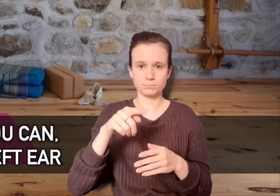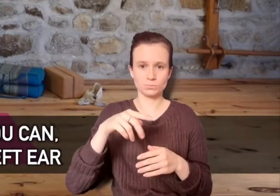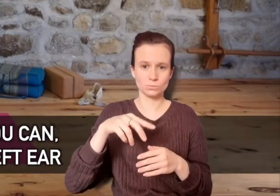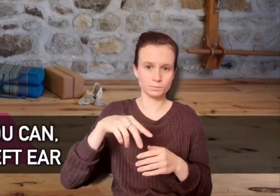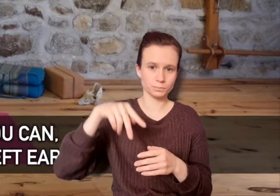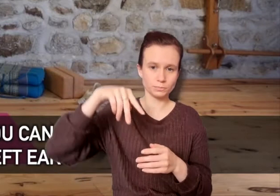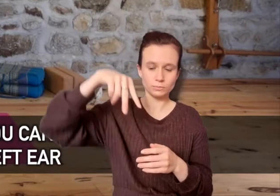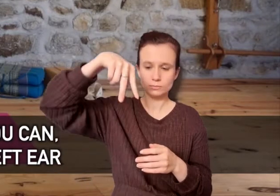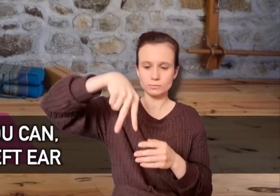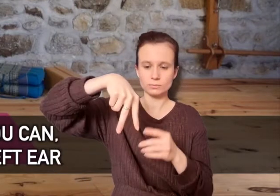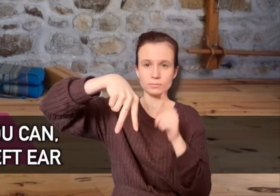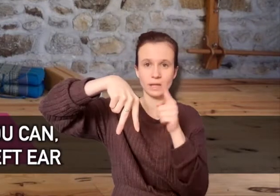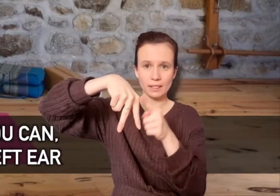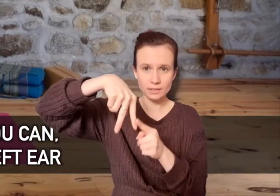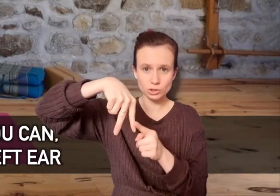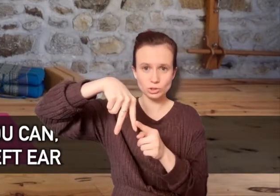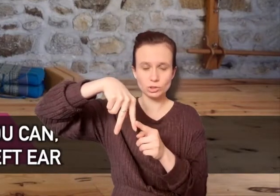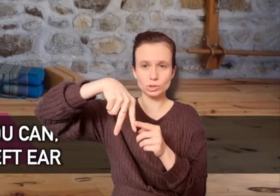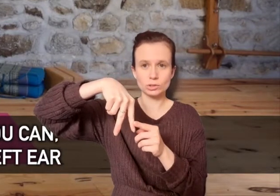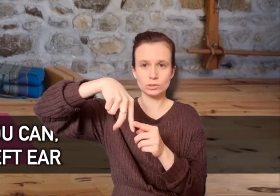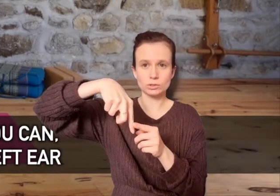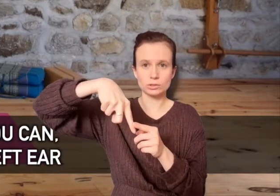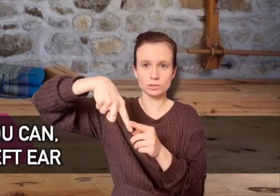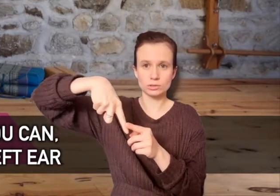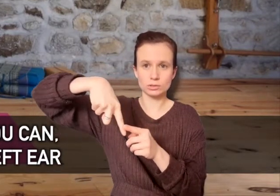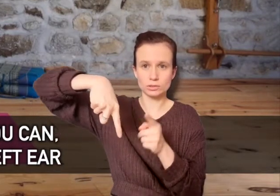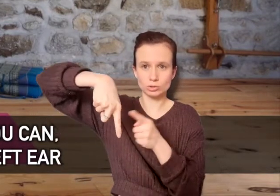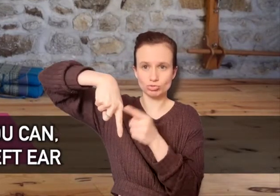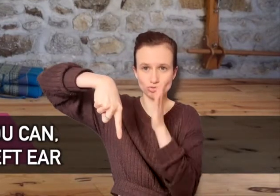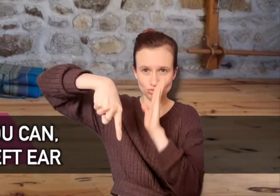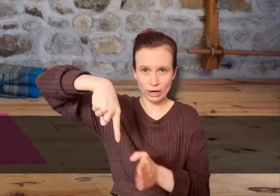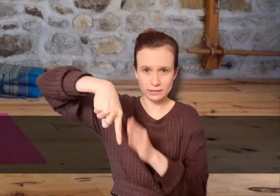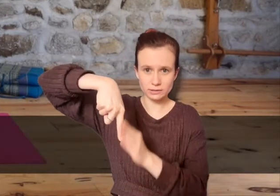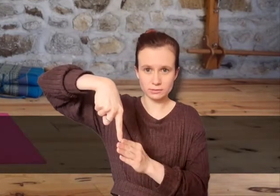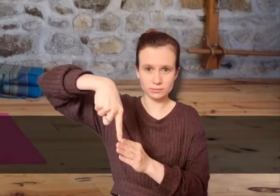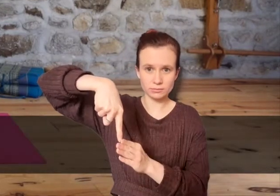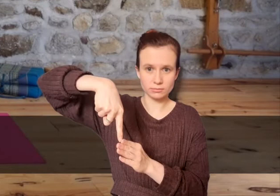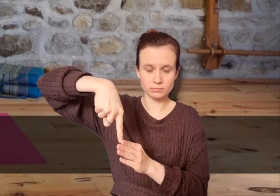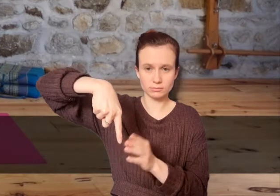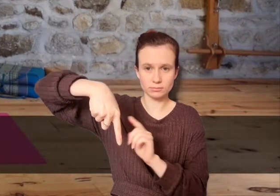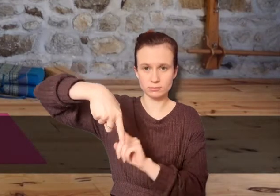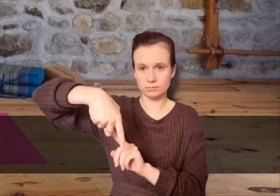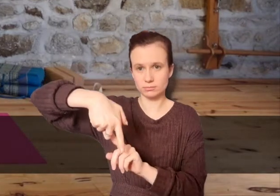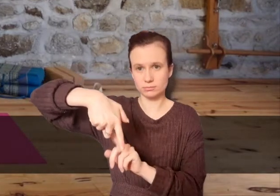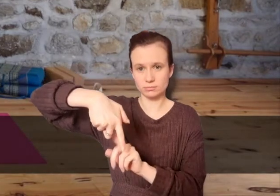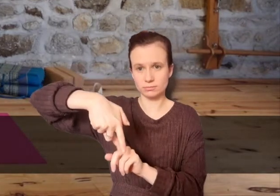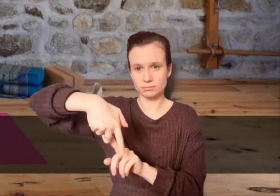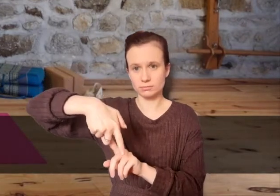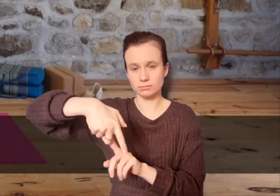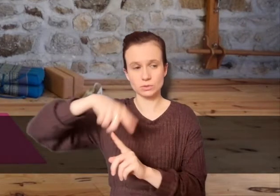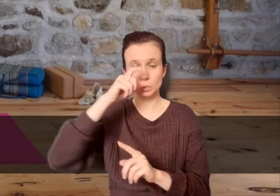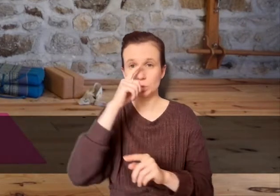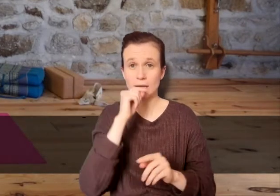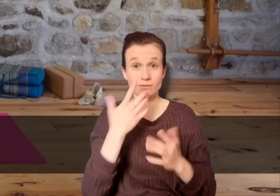straight. If you can, take that left arm up beside your left ear. You can stay close to a wall for